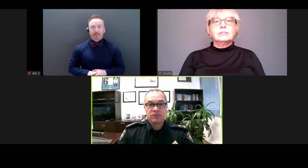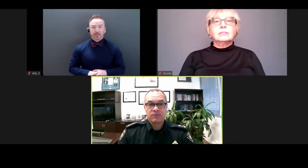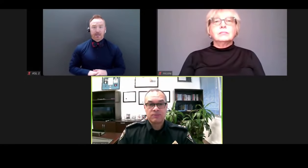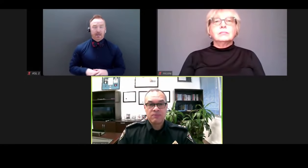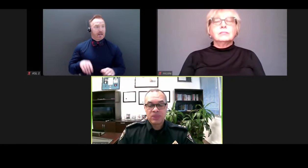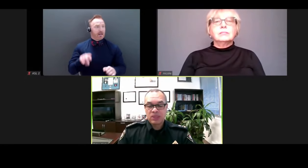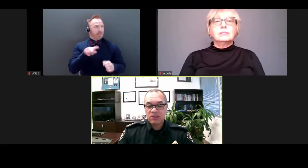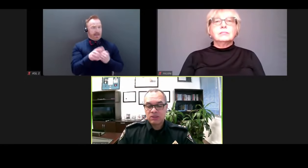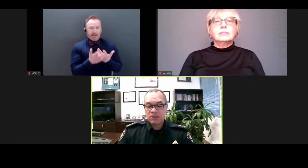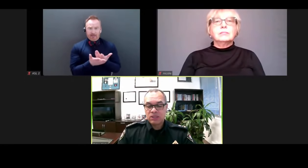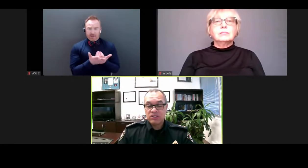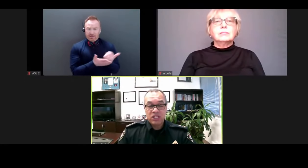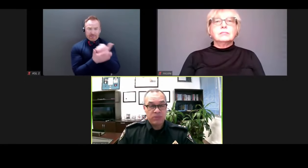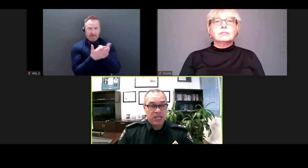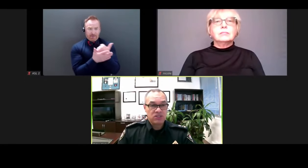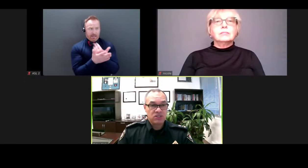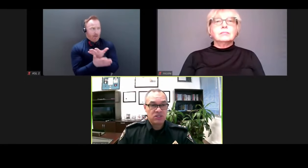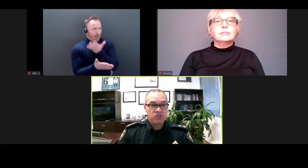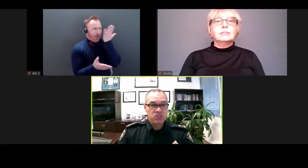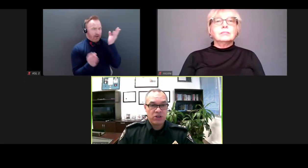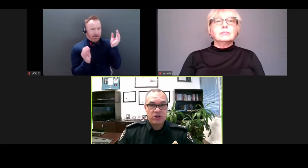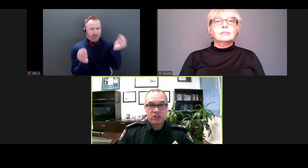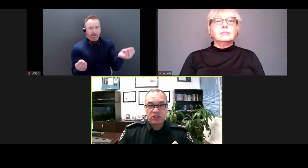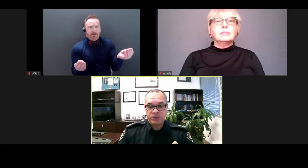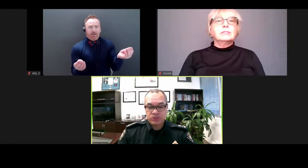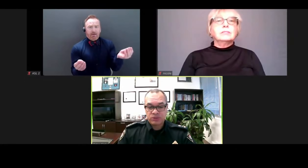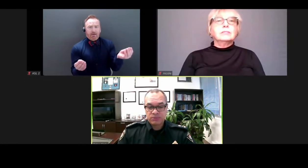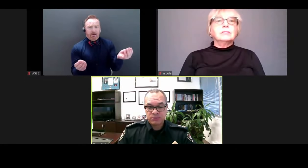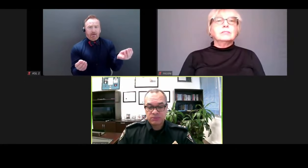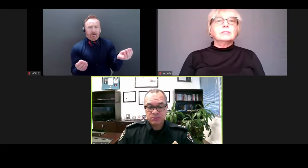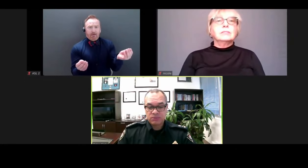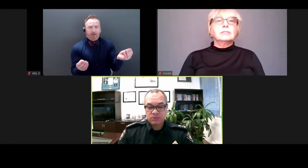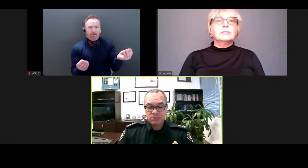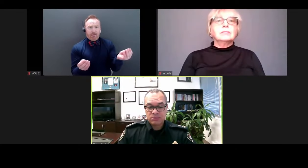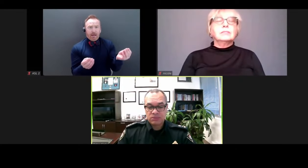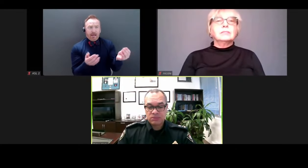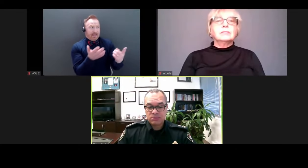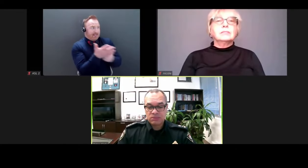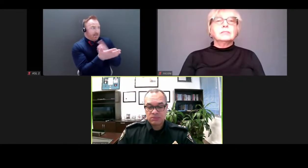livelihoods. In some cases, they've shuttered and closed.